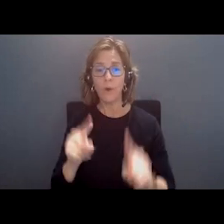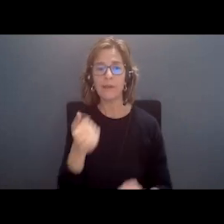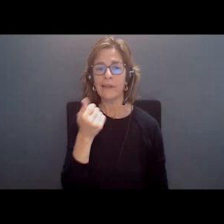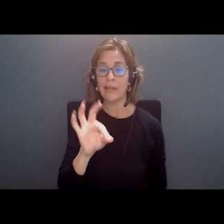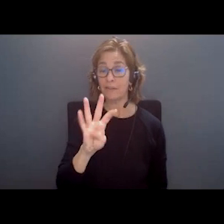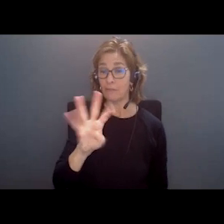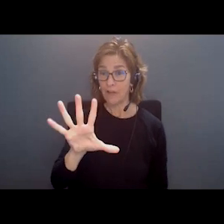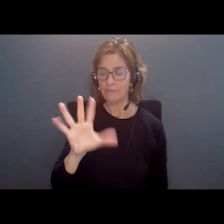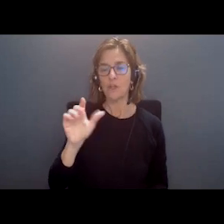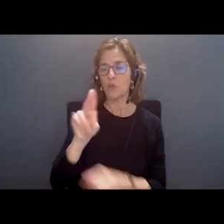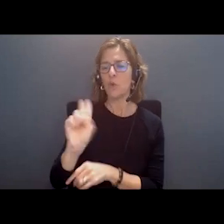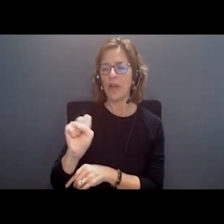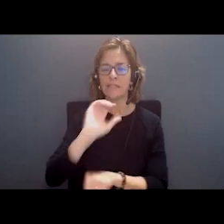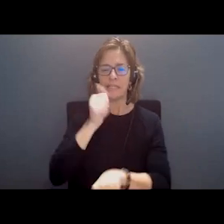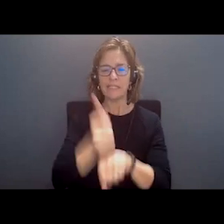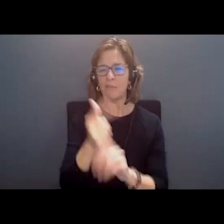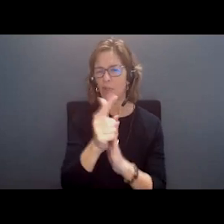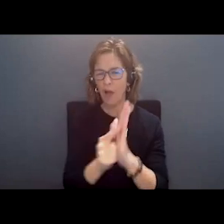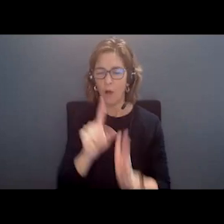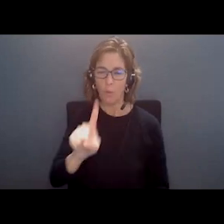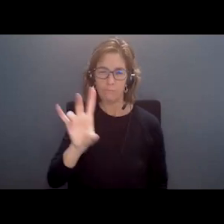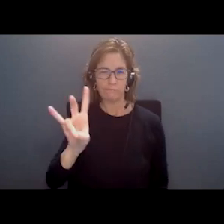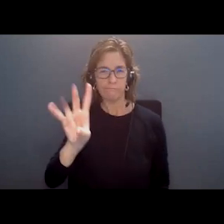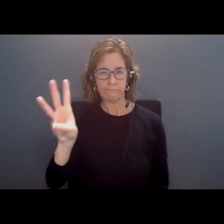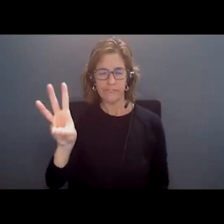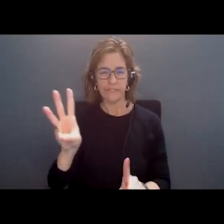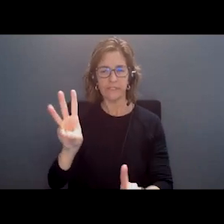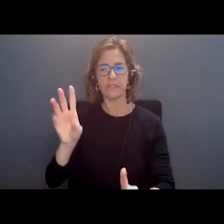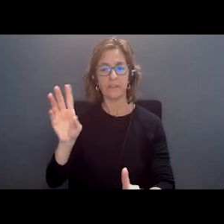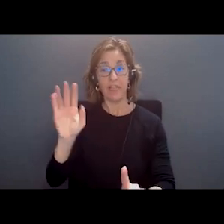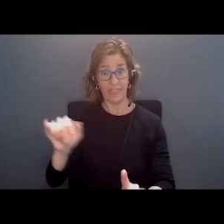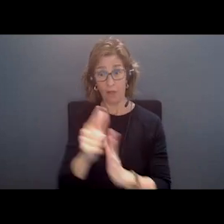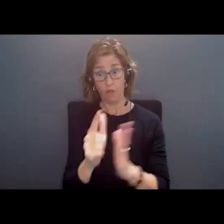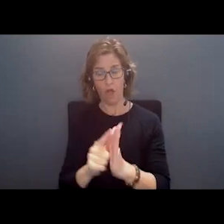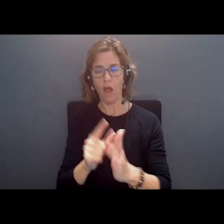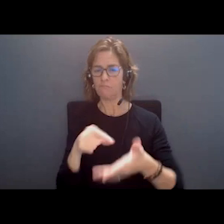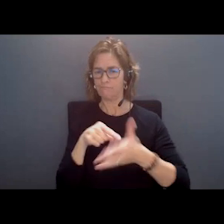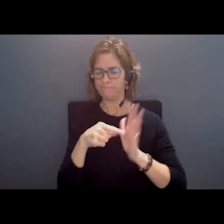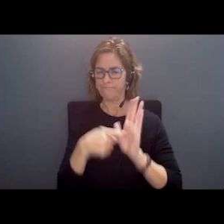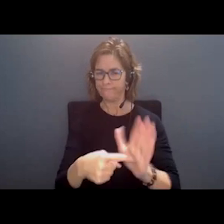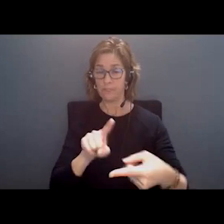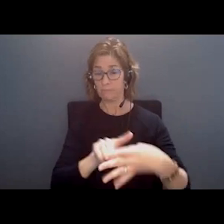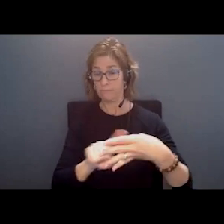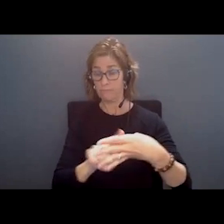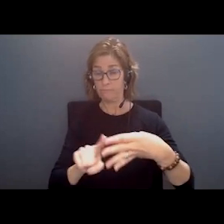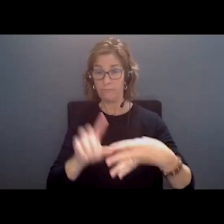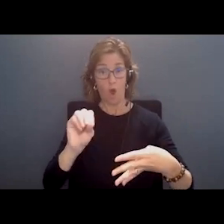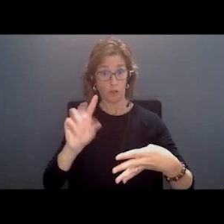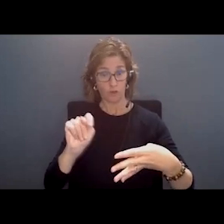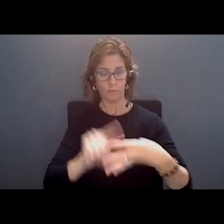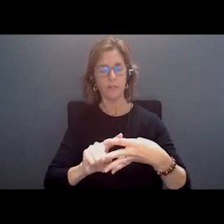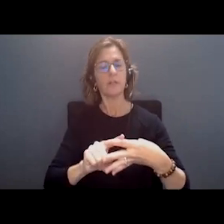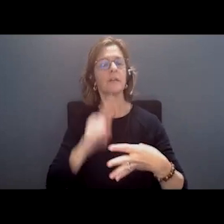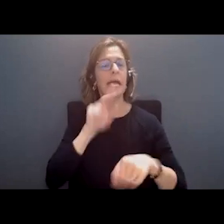176. This declared the first week of October as the National Employee of the Physically Handicapped Week.